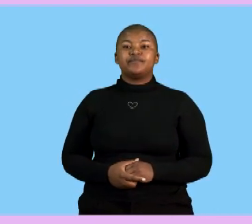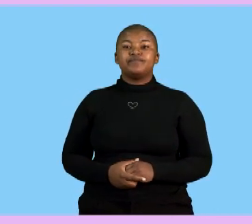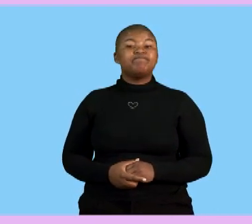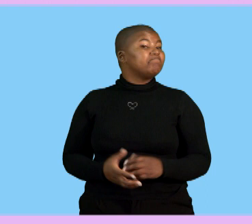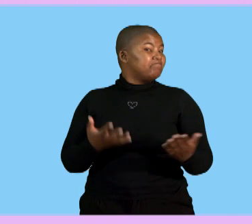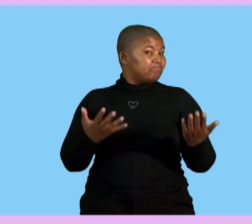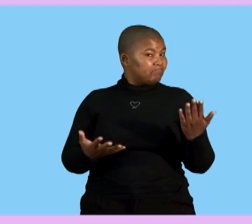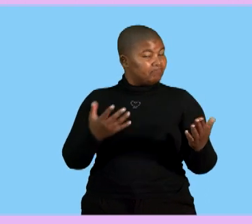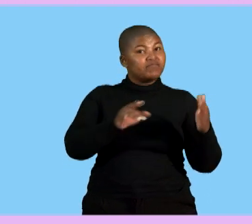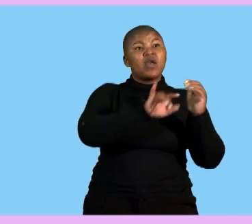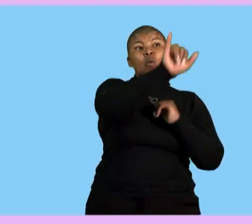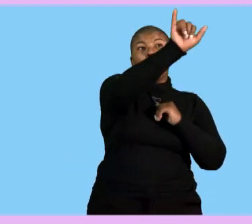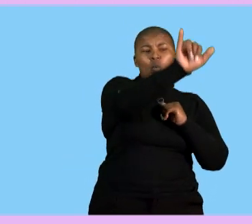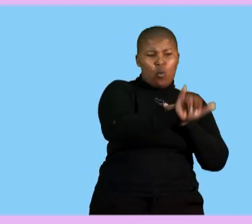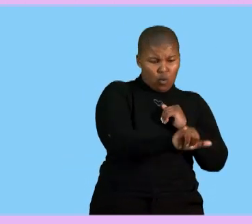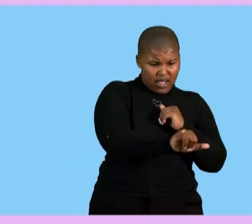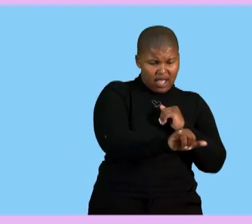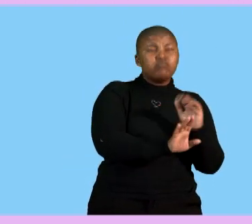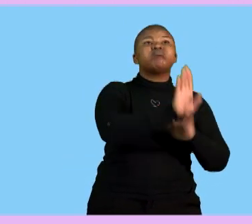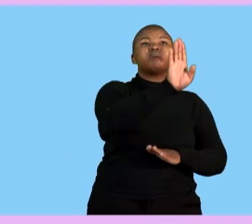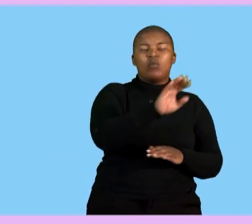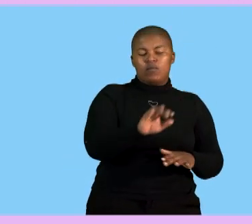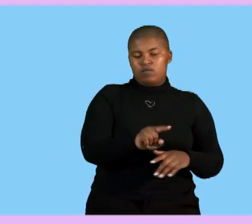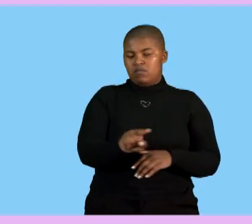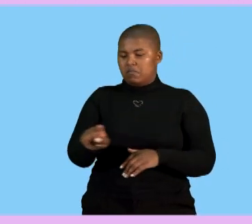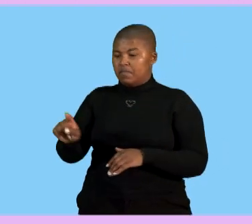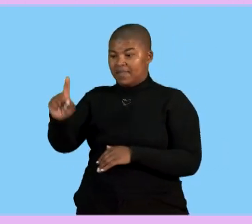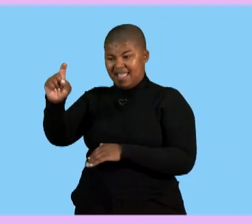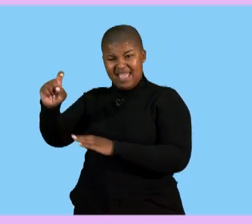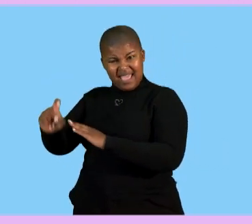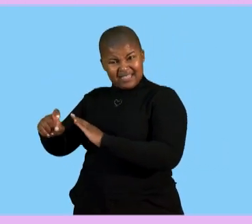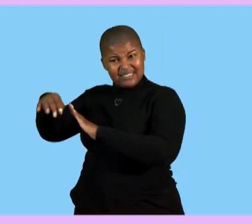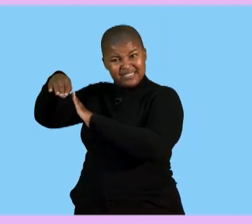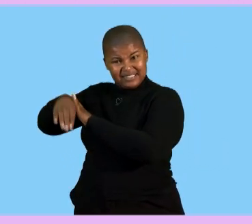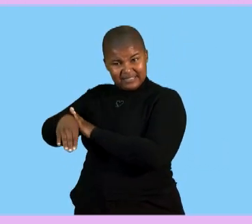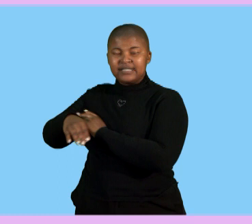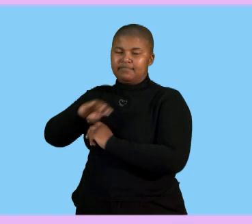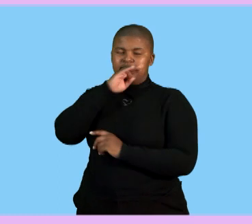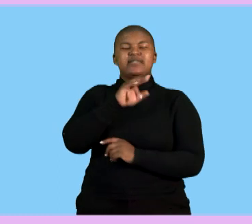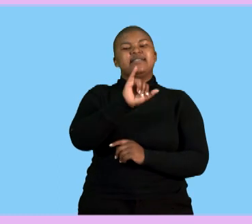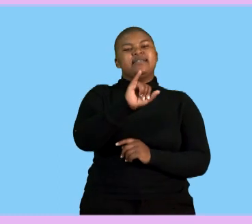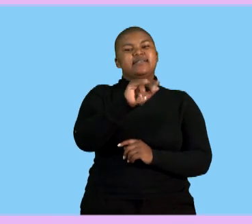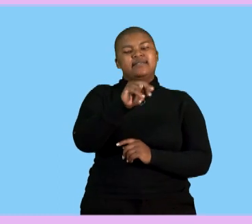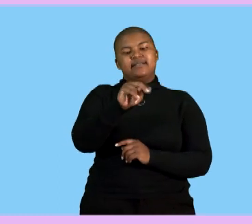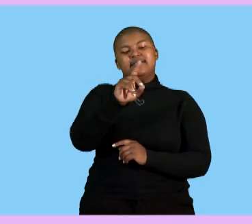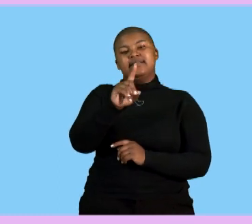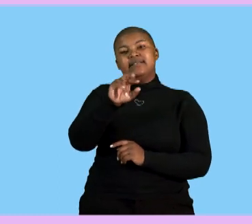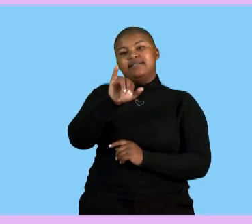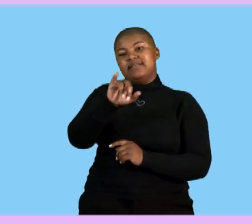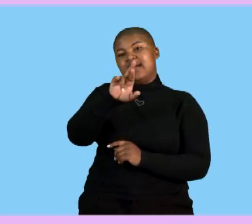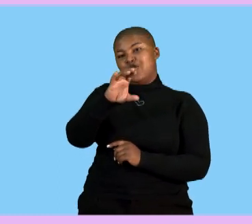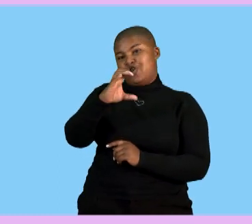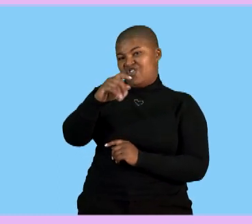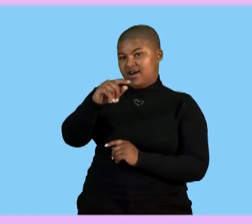And then now, if one goes up and the other one goes down, it will be indirect